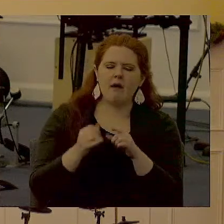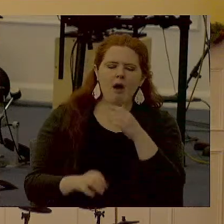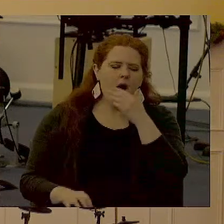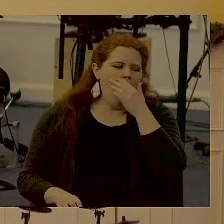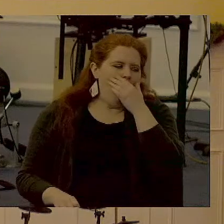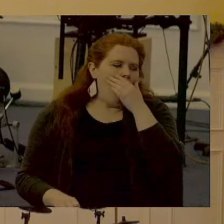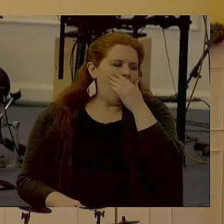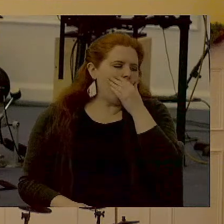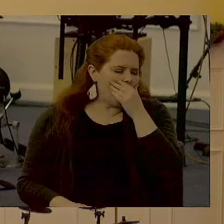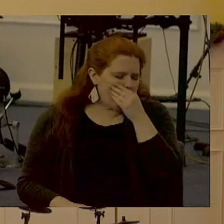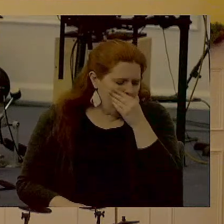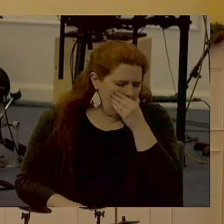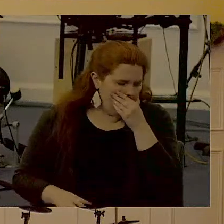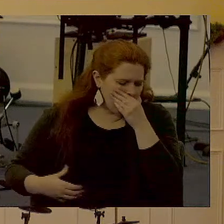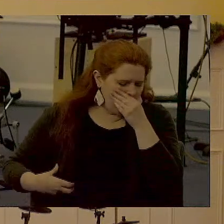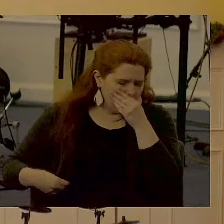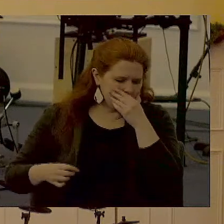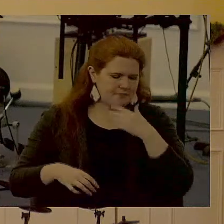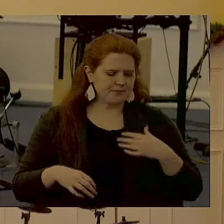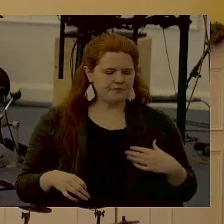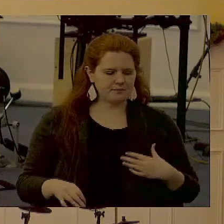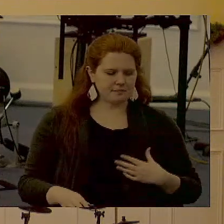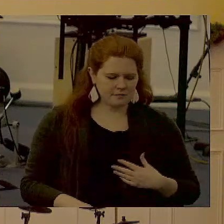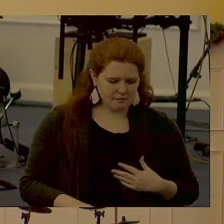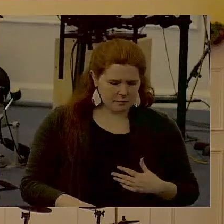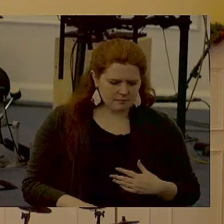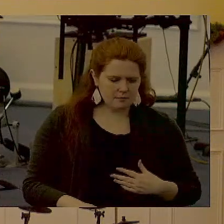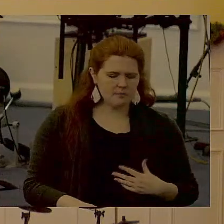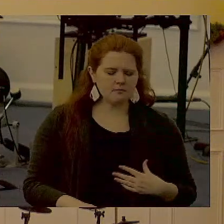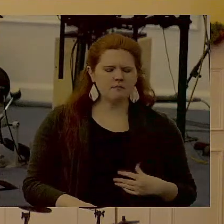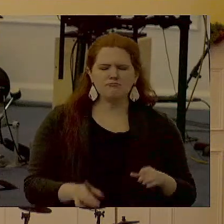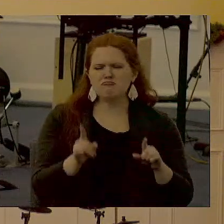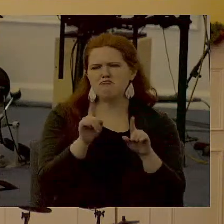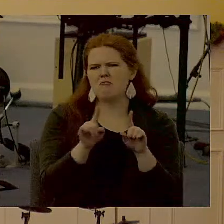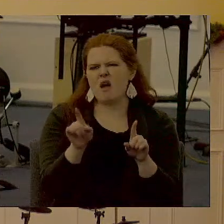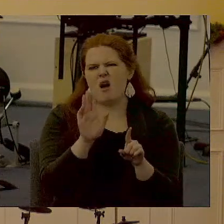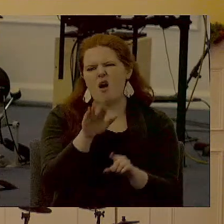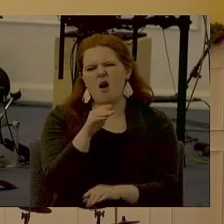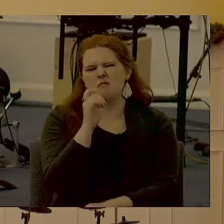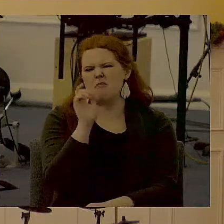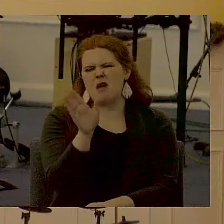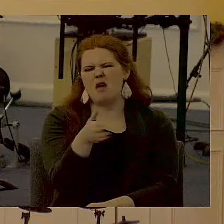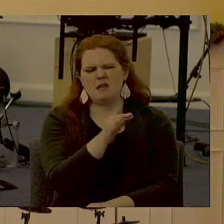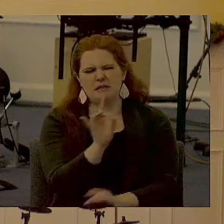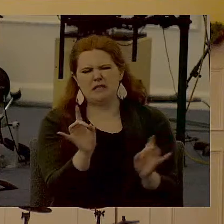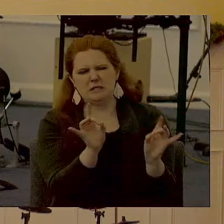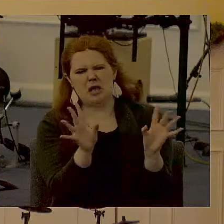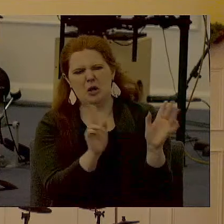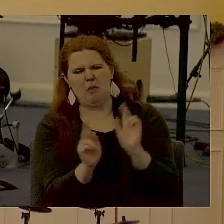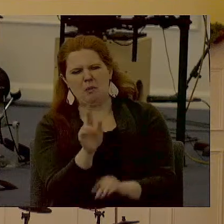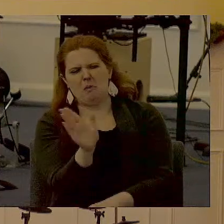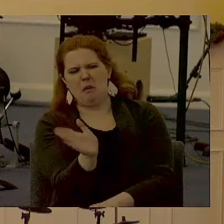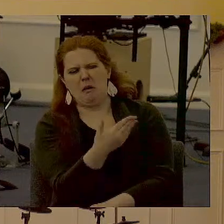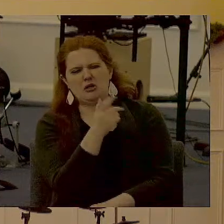that there are rich and they don't deserve the gospel because they're terrible.